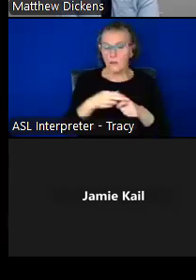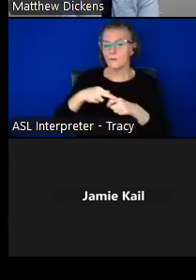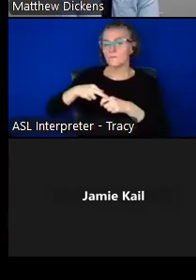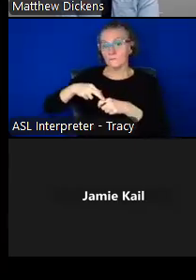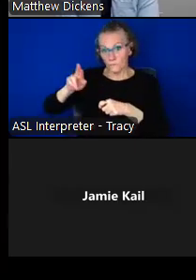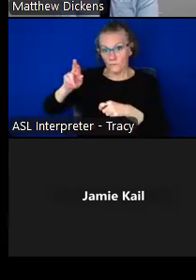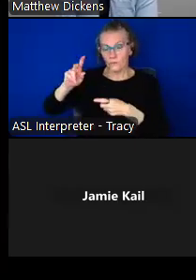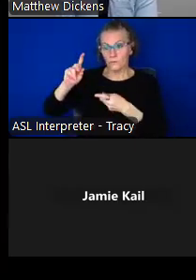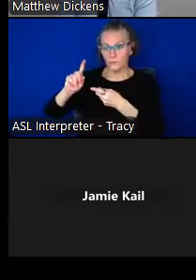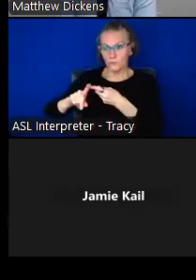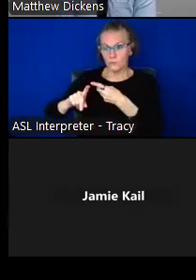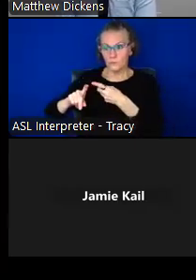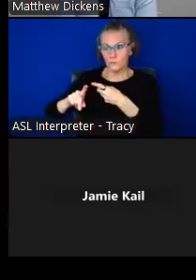to,